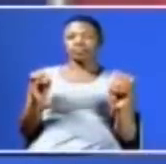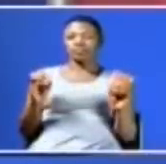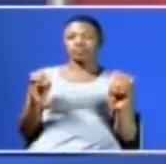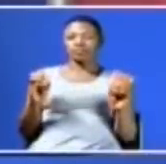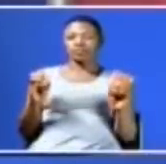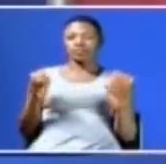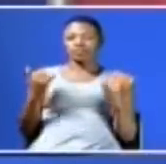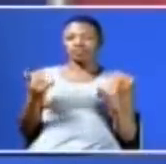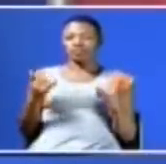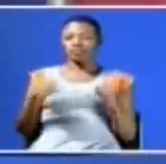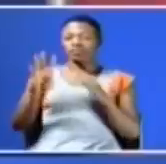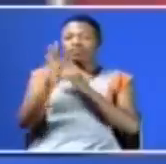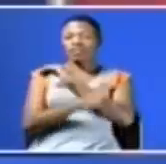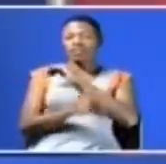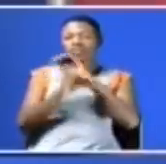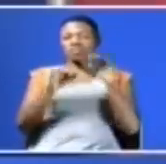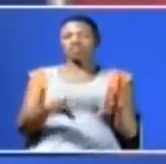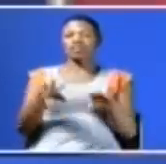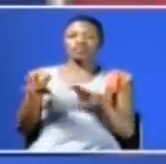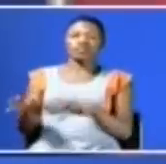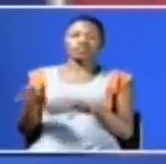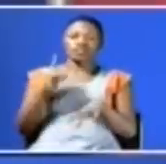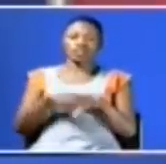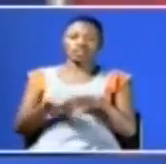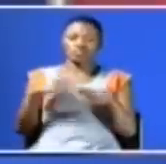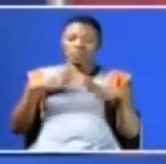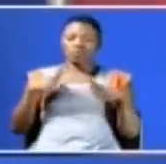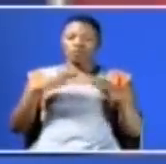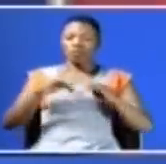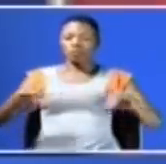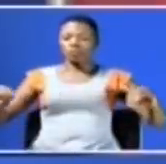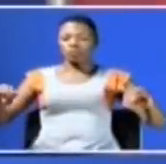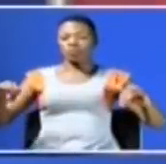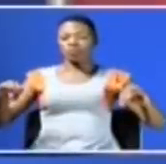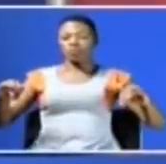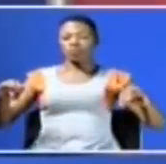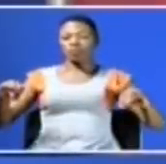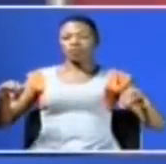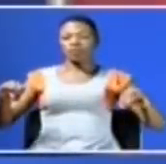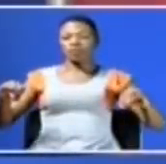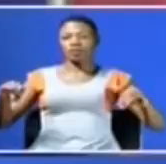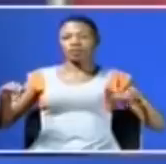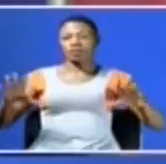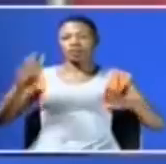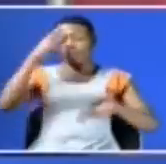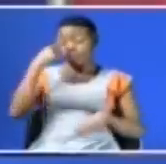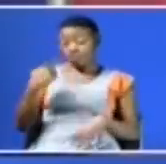it's unfortunate the country suffers, because then, you know, when people pull in different directions, then policy is